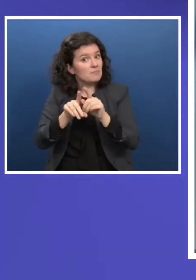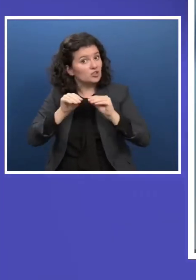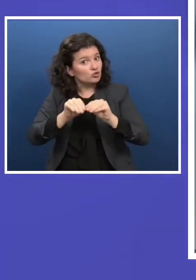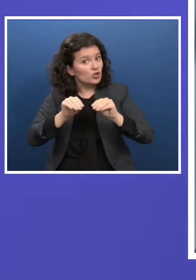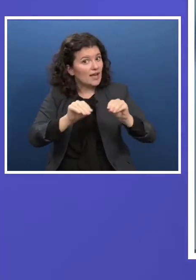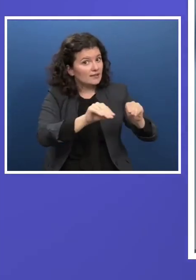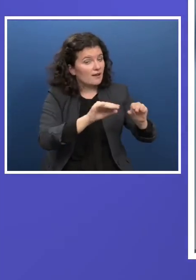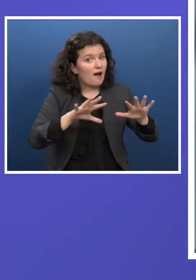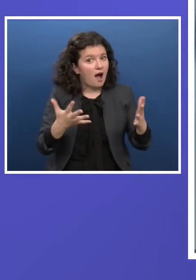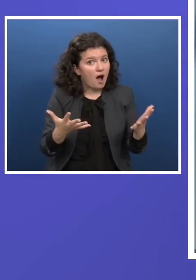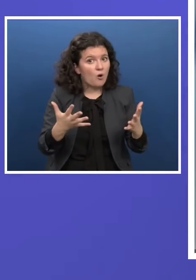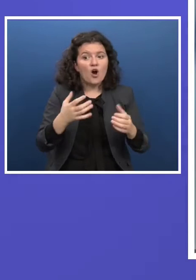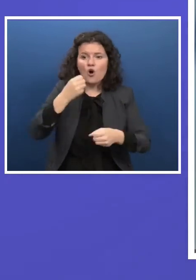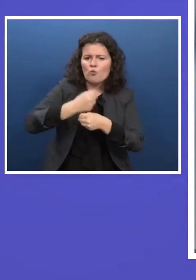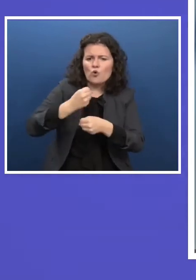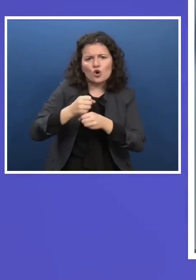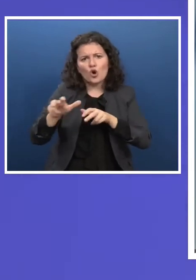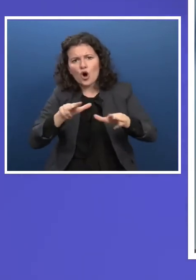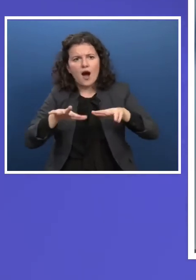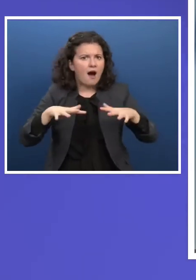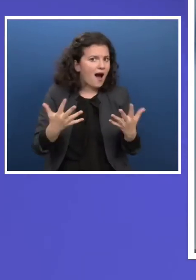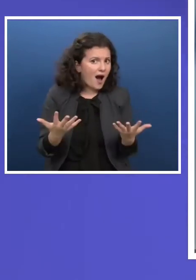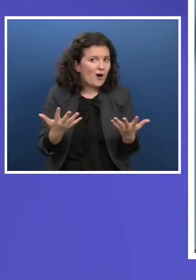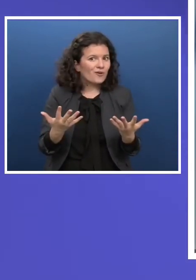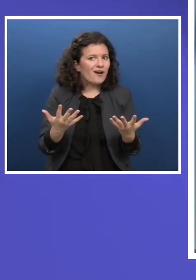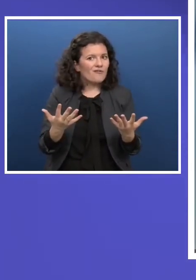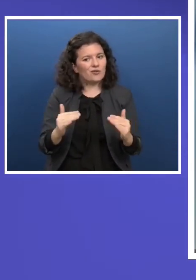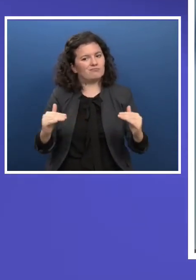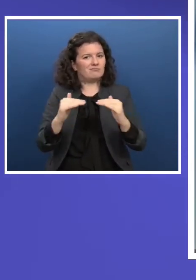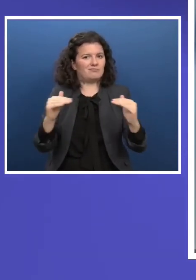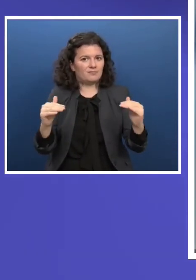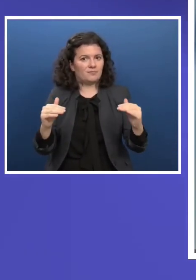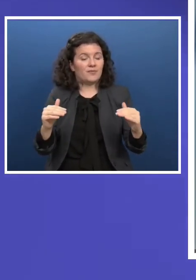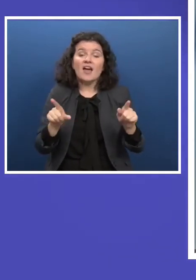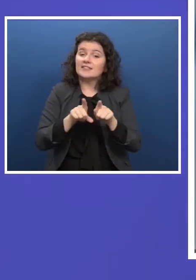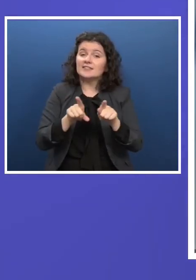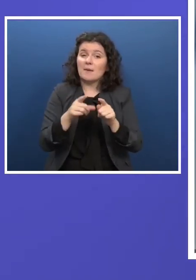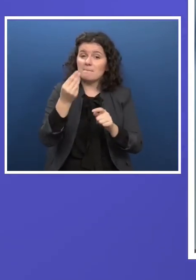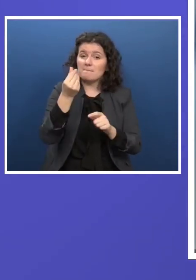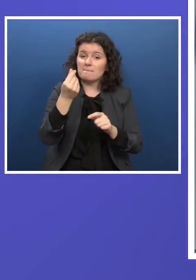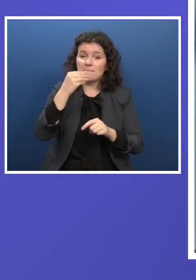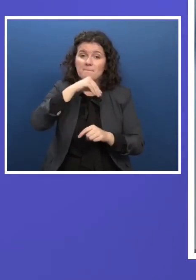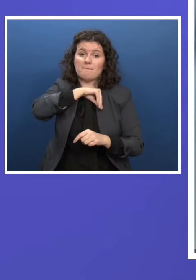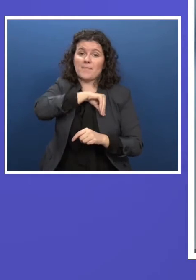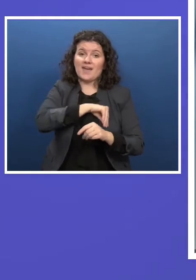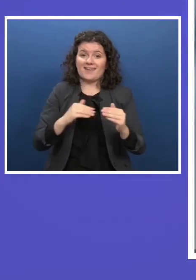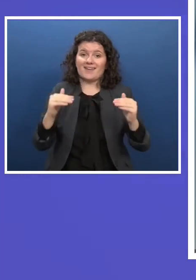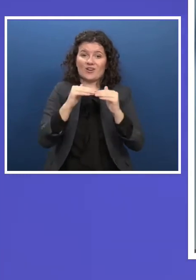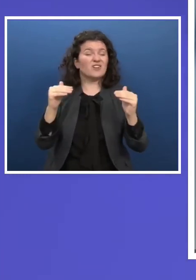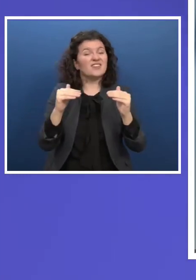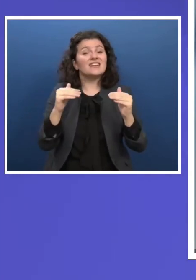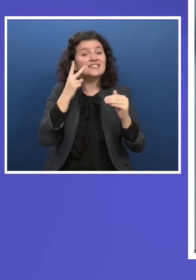is organized. And definitely the issues of equal pay comes into play. There are differences in pay, there are pay gaps, even within the